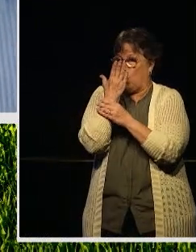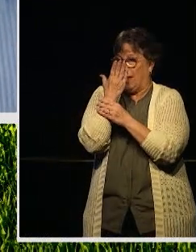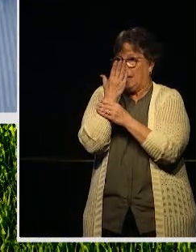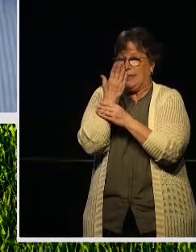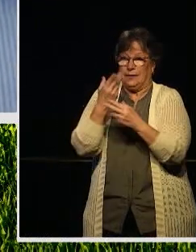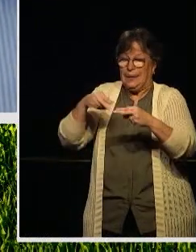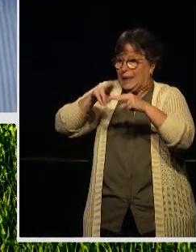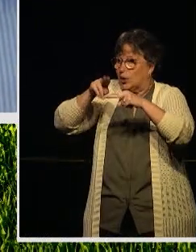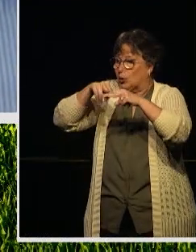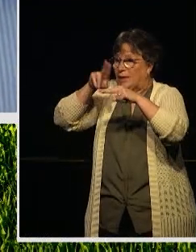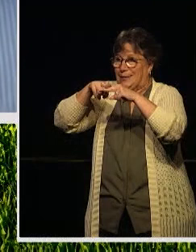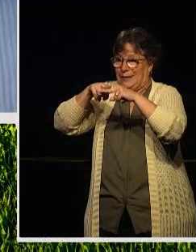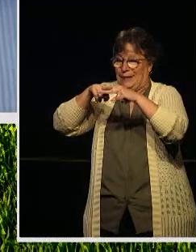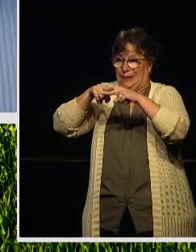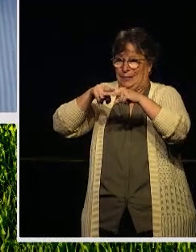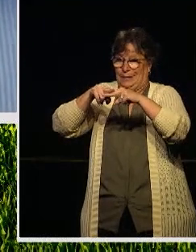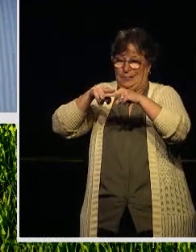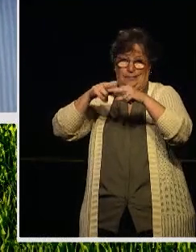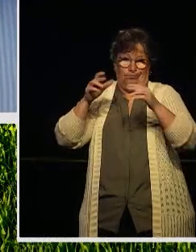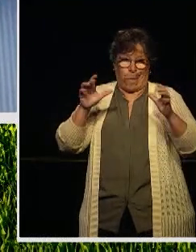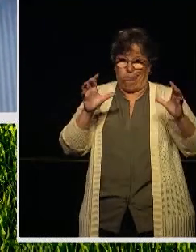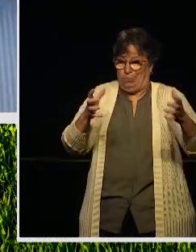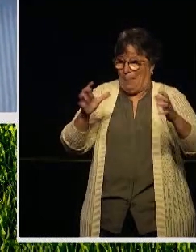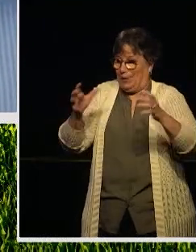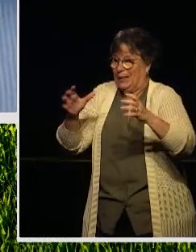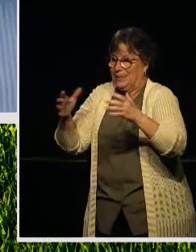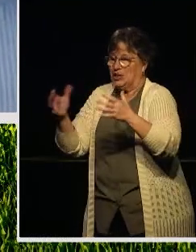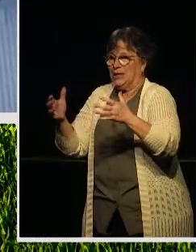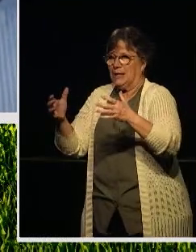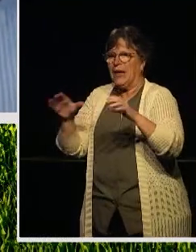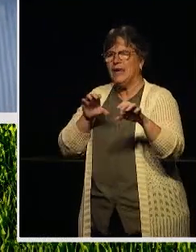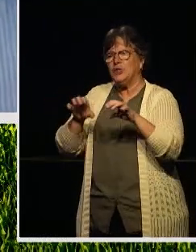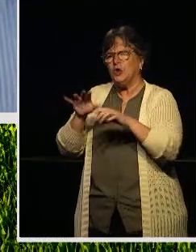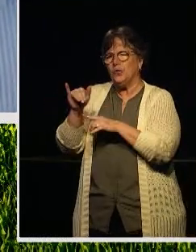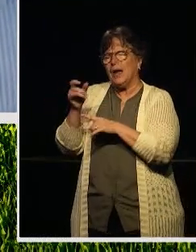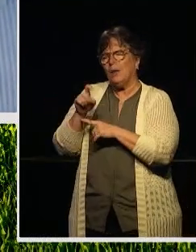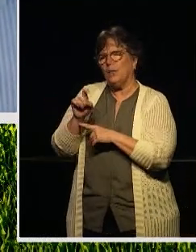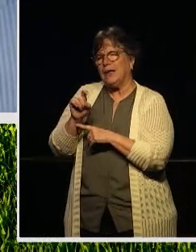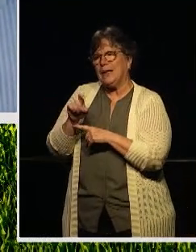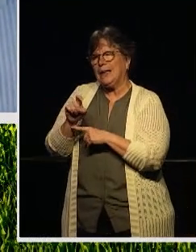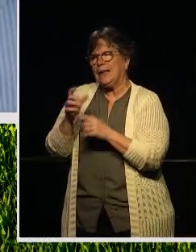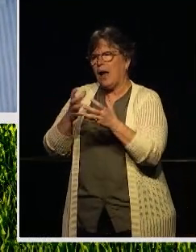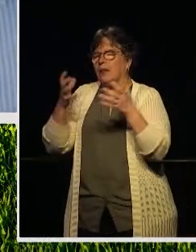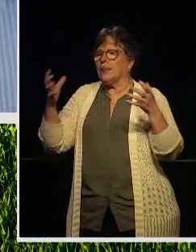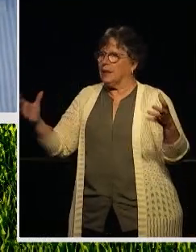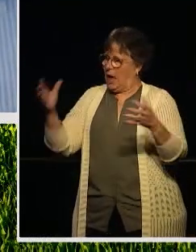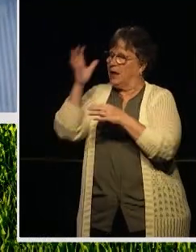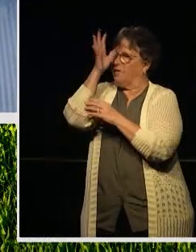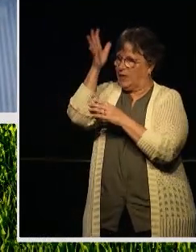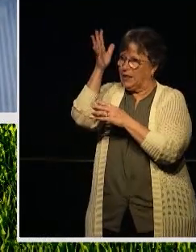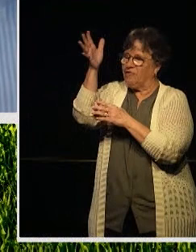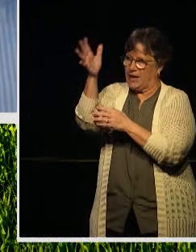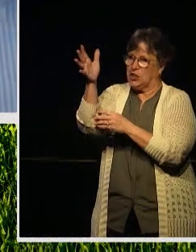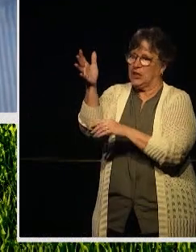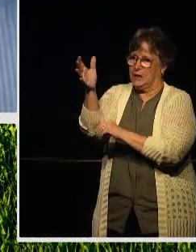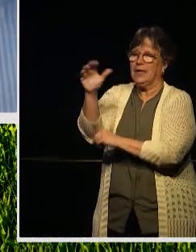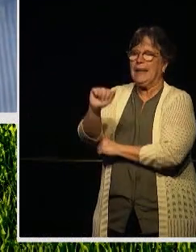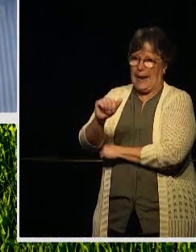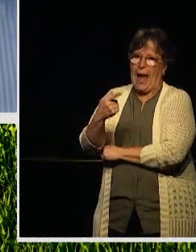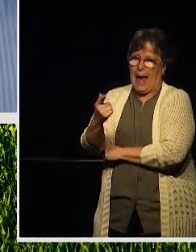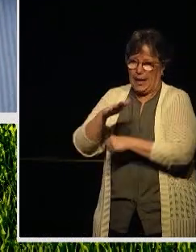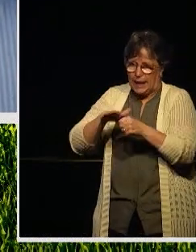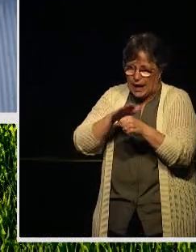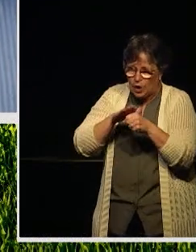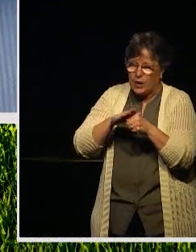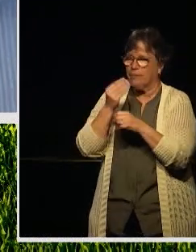And I think being able to do that, we do need a lot of innovation in the agriculture space and